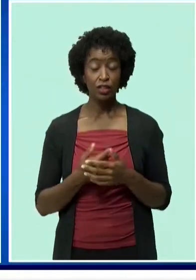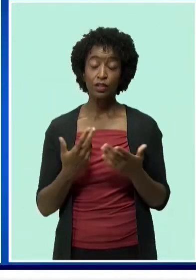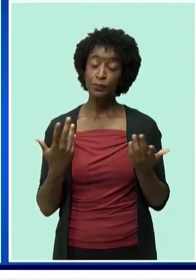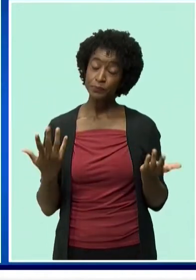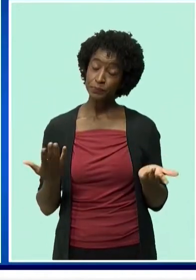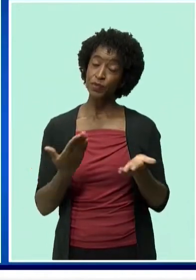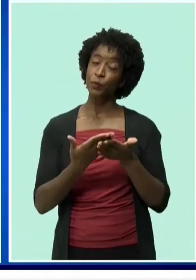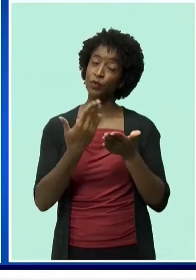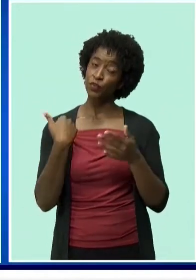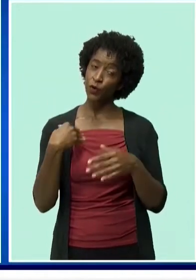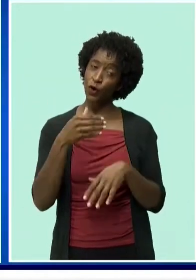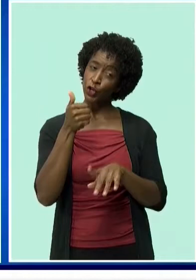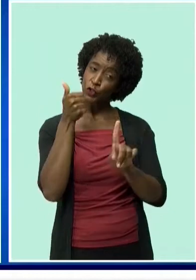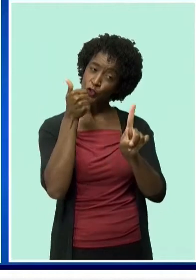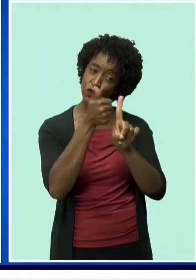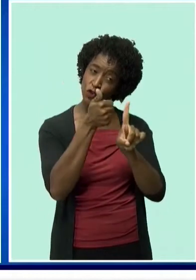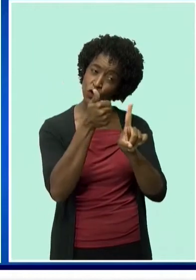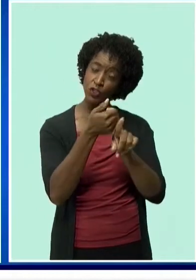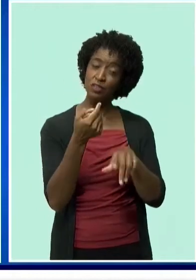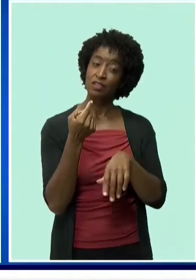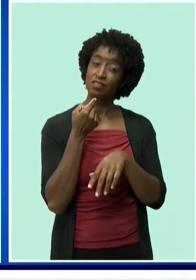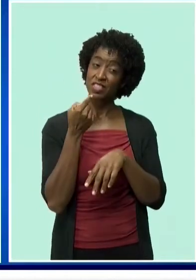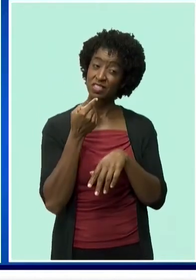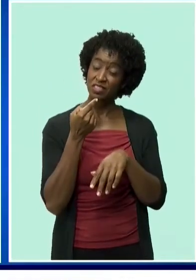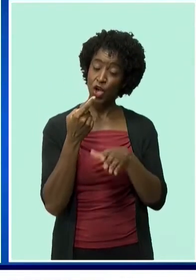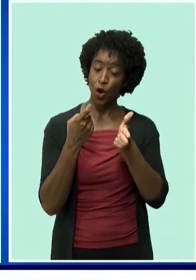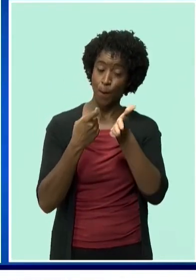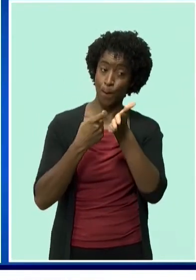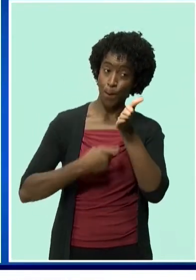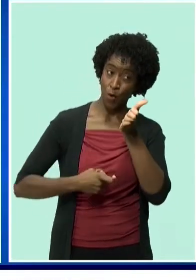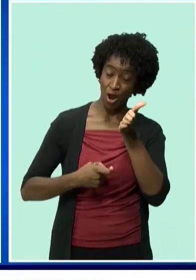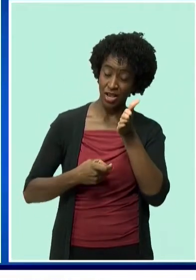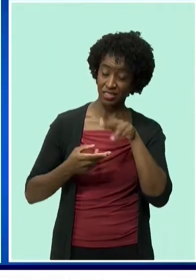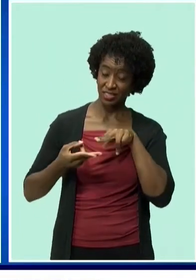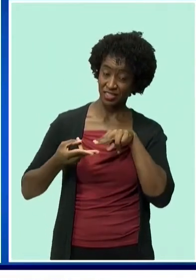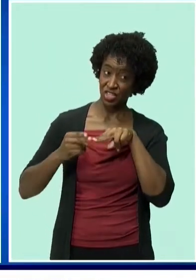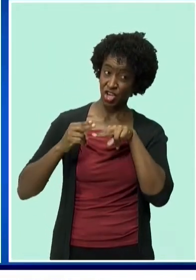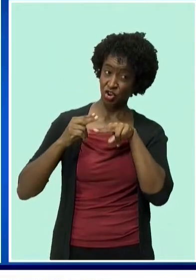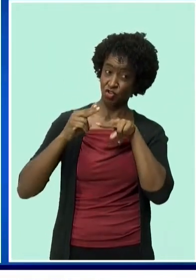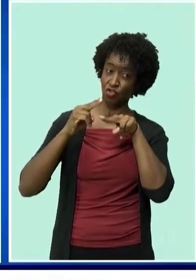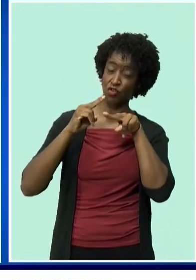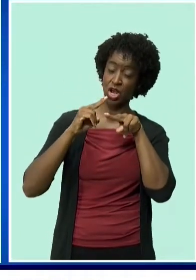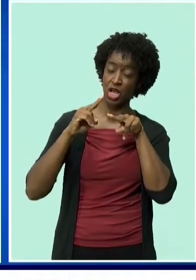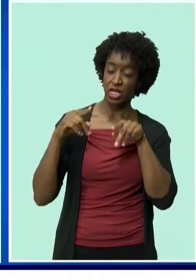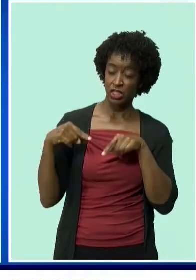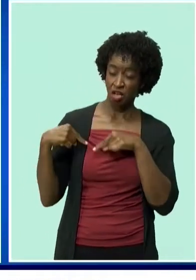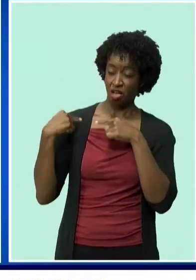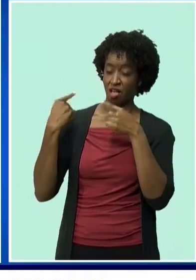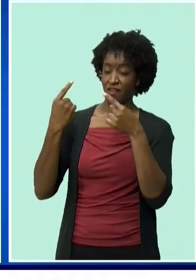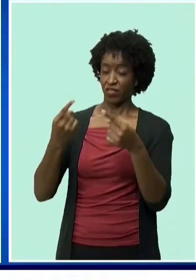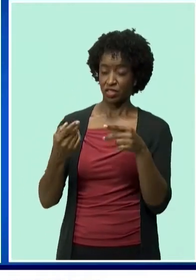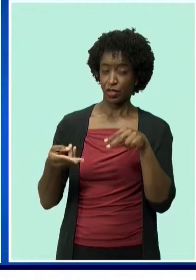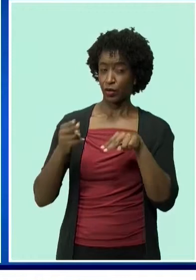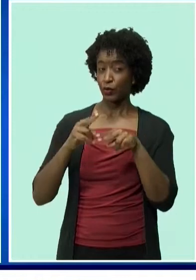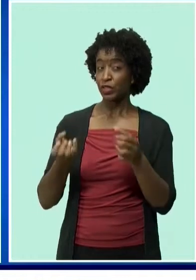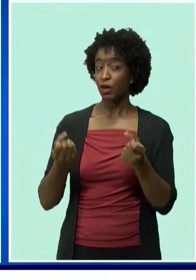own admission, inflation as measured by the Consumer Price Index only increased by over 38% since 2010?